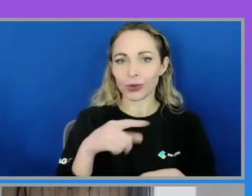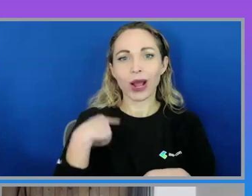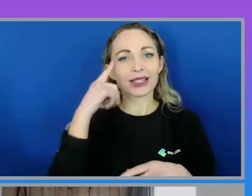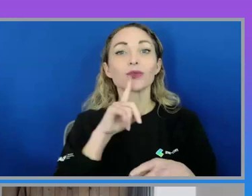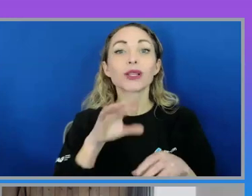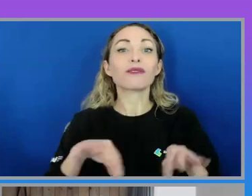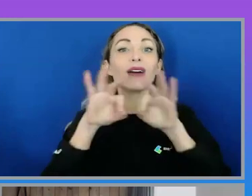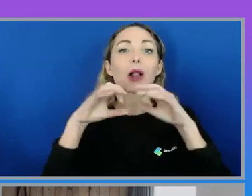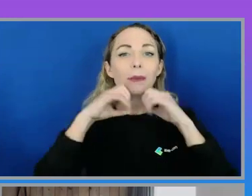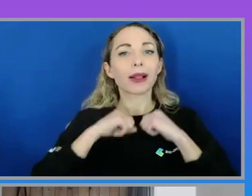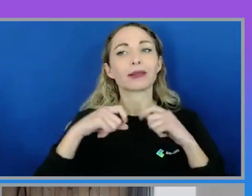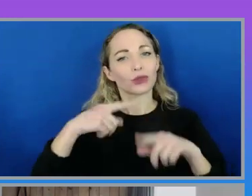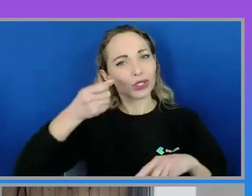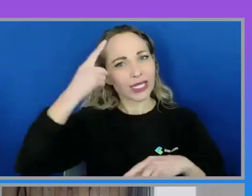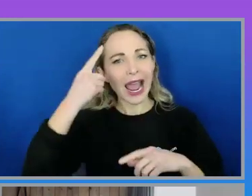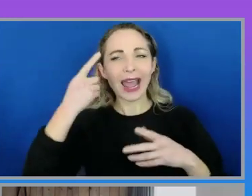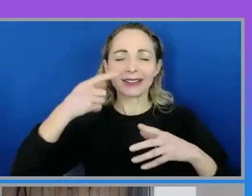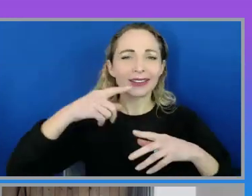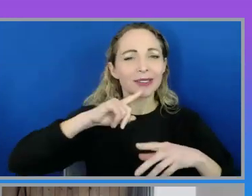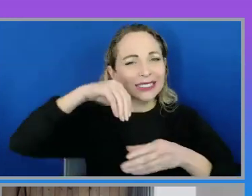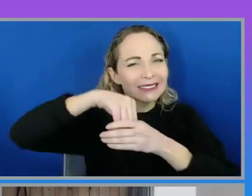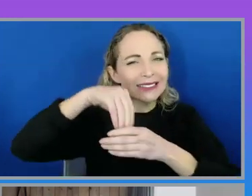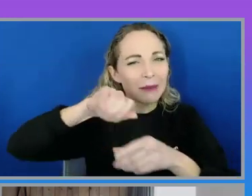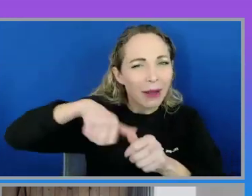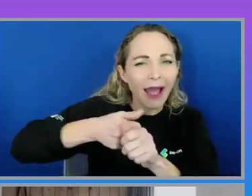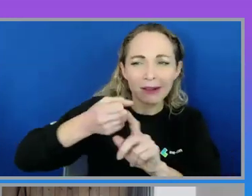to understand under the hood what's going on here.